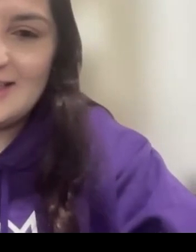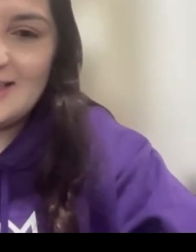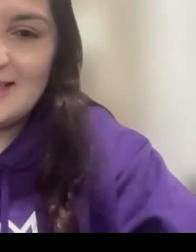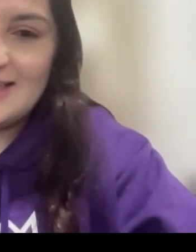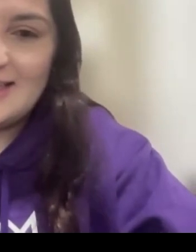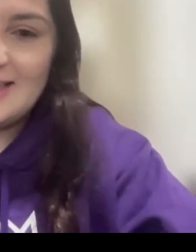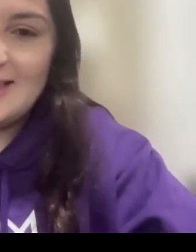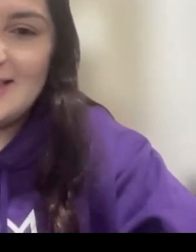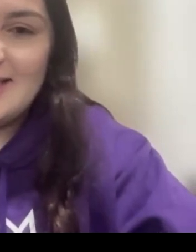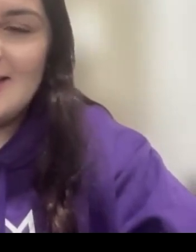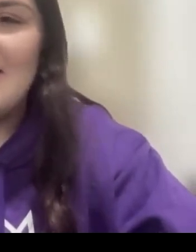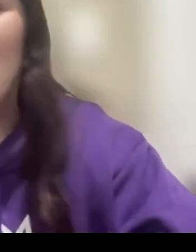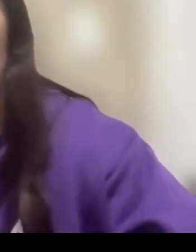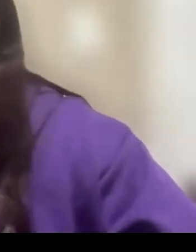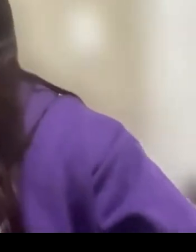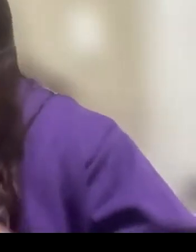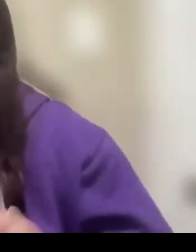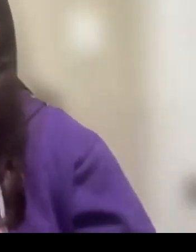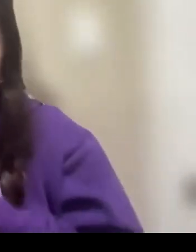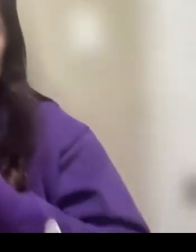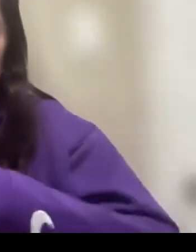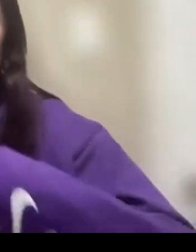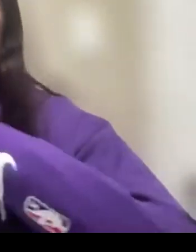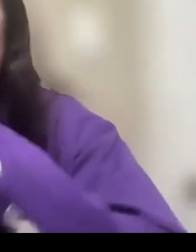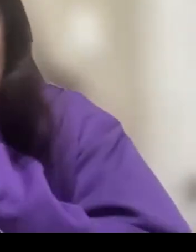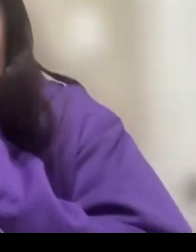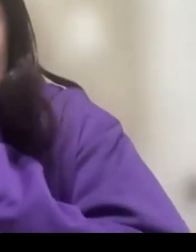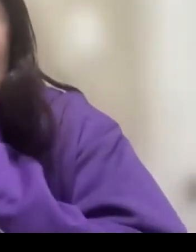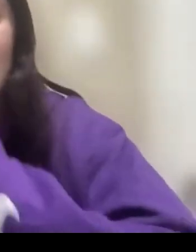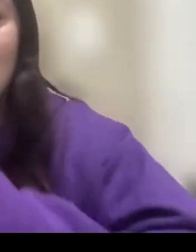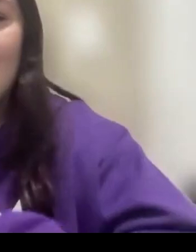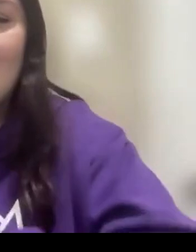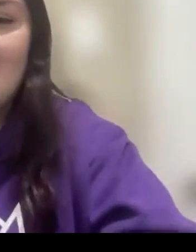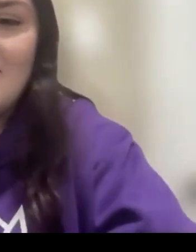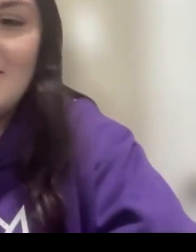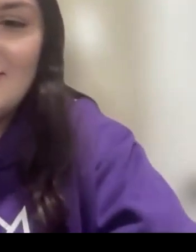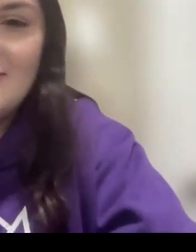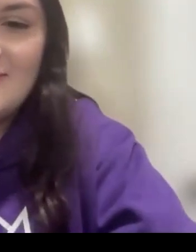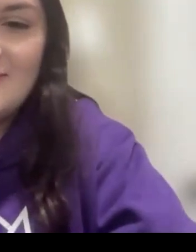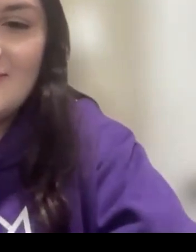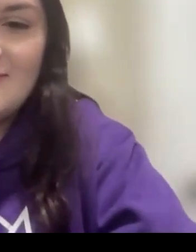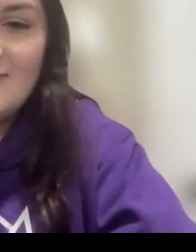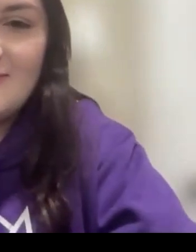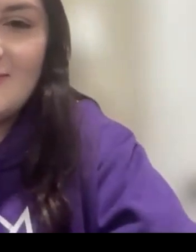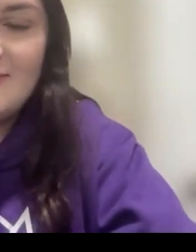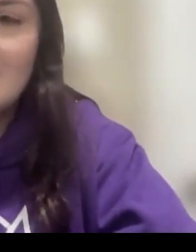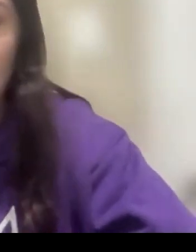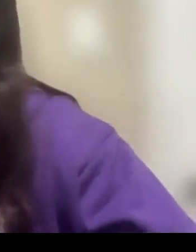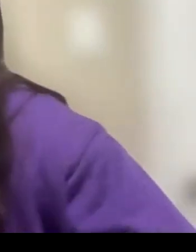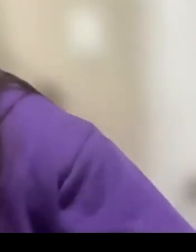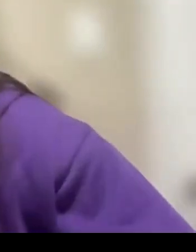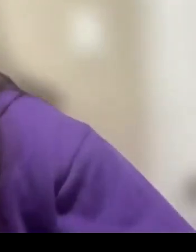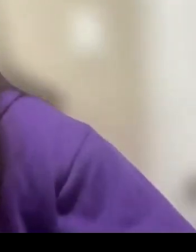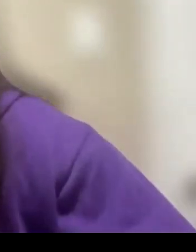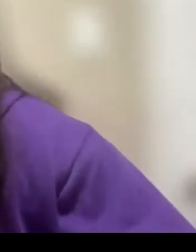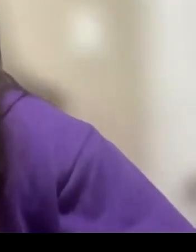our protocol. Todd raised his hand and says he has to say something. So, and turn up your volume. We couldn't actually hear you all that well last time, if you don't mind. Should be a